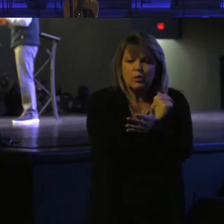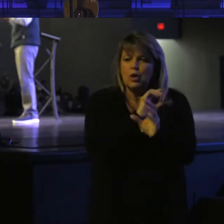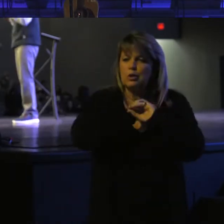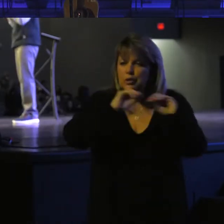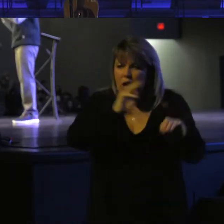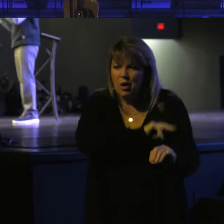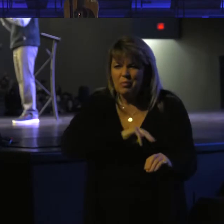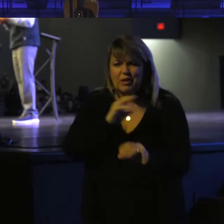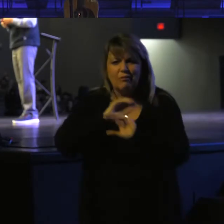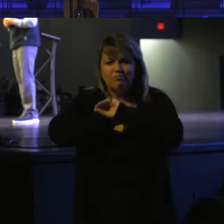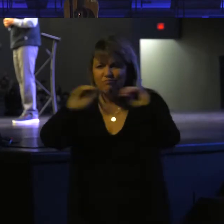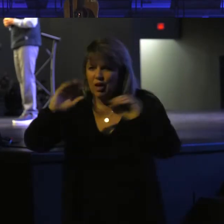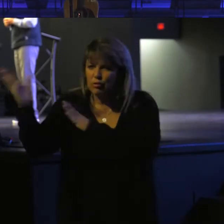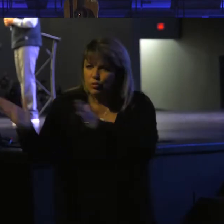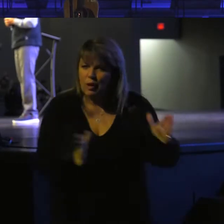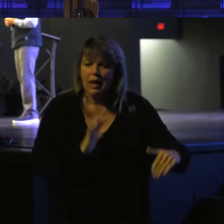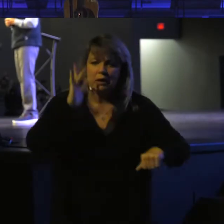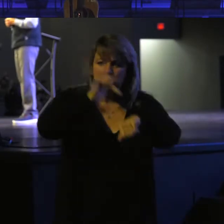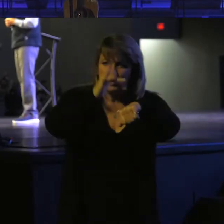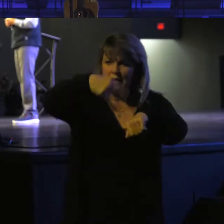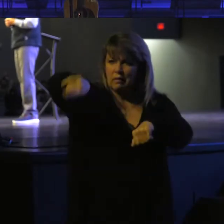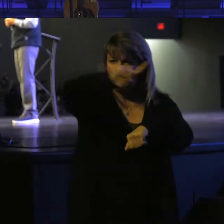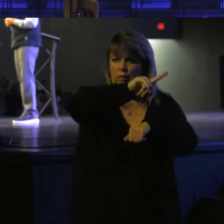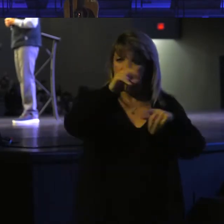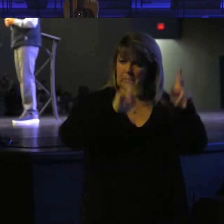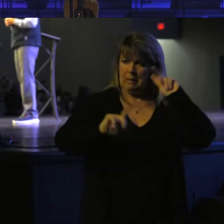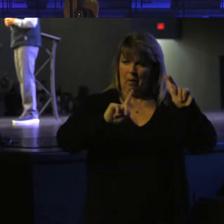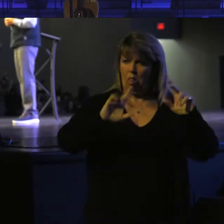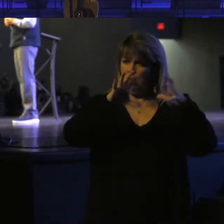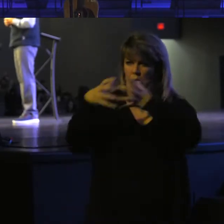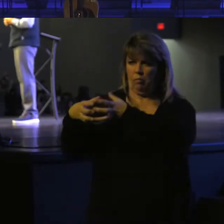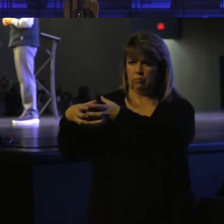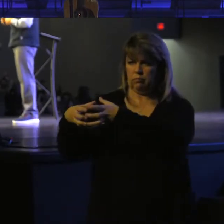missionary there. There's not a strategy to reach them.